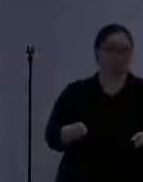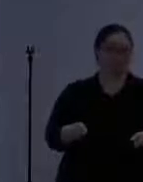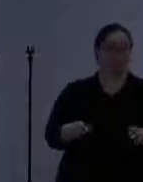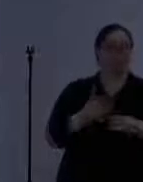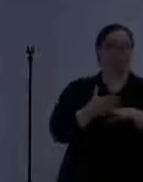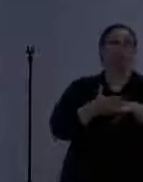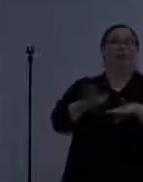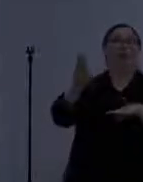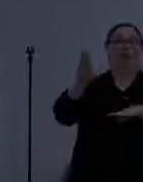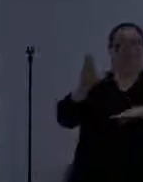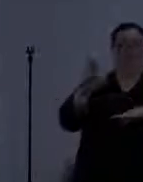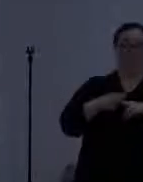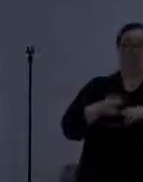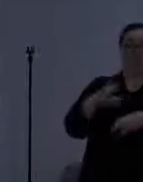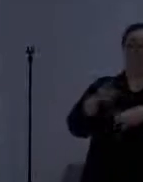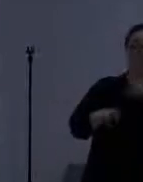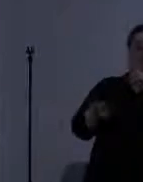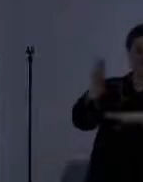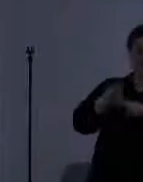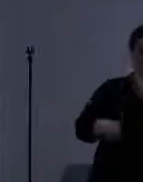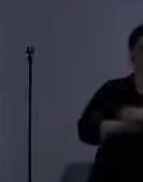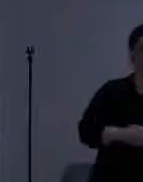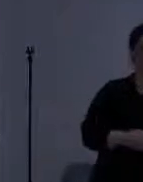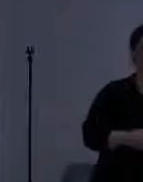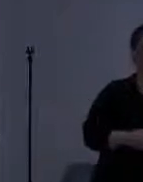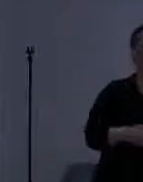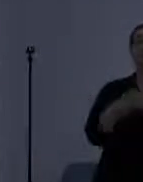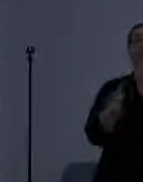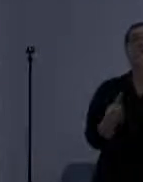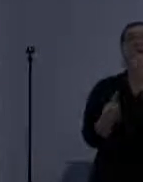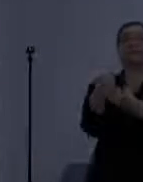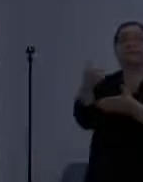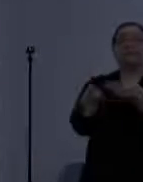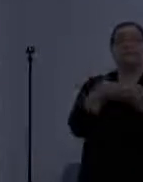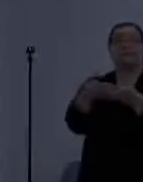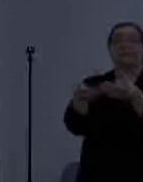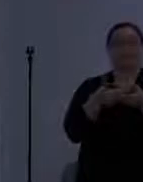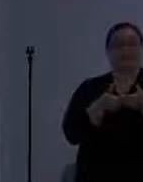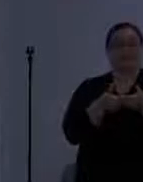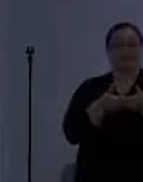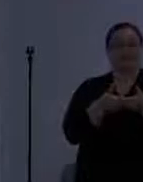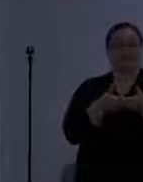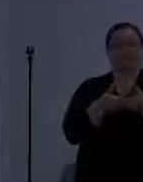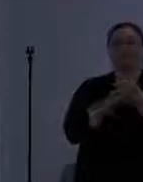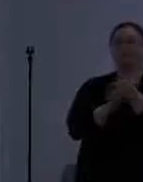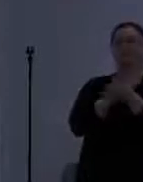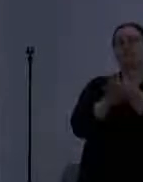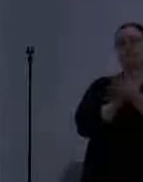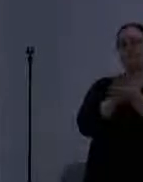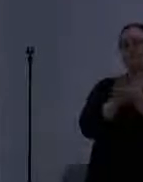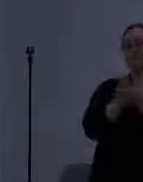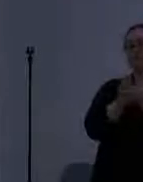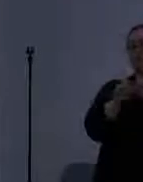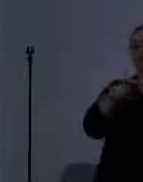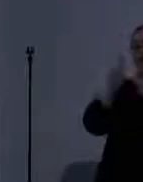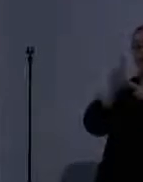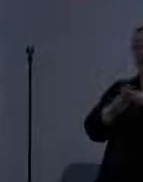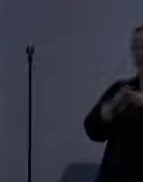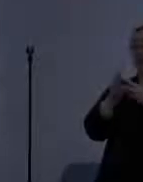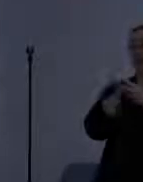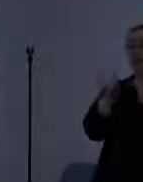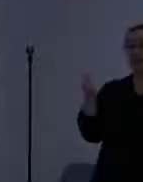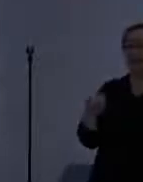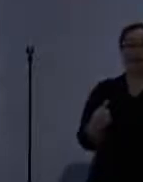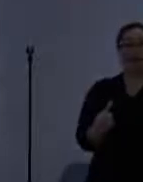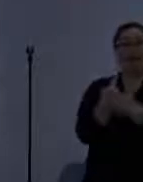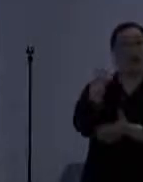new. Incident management, which means that providers have to report if anything happens and